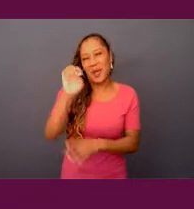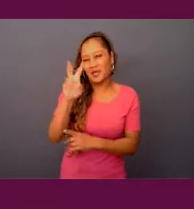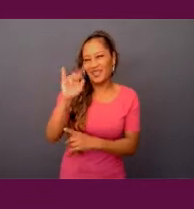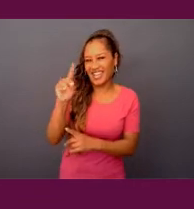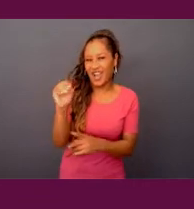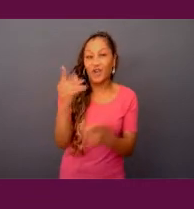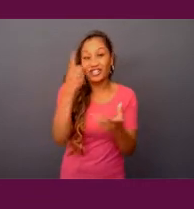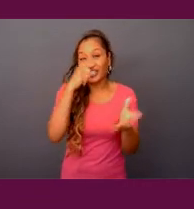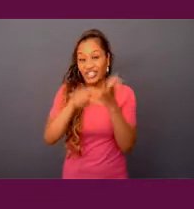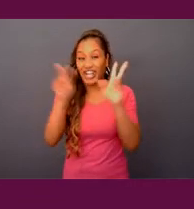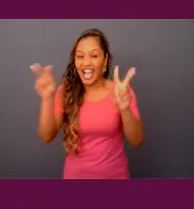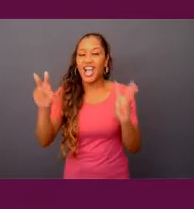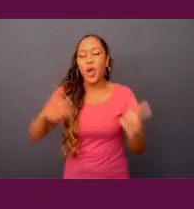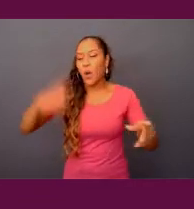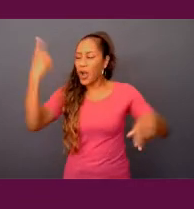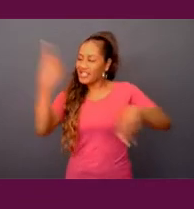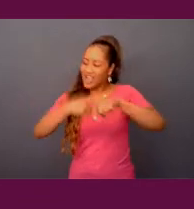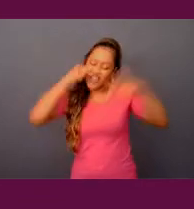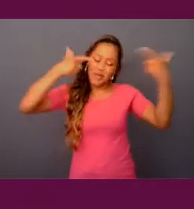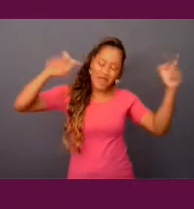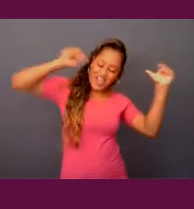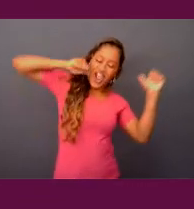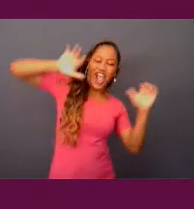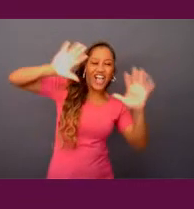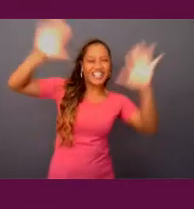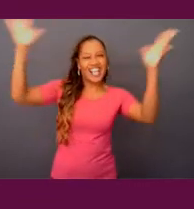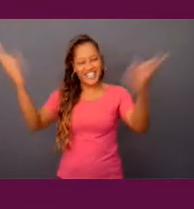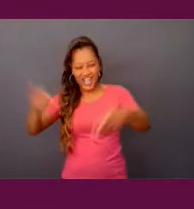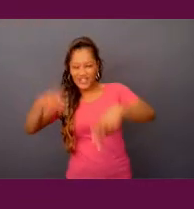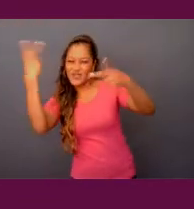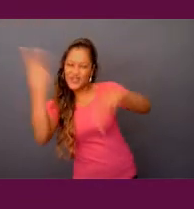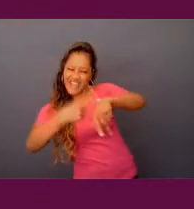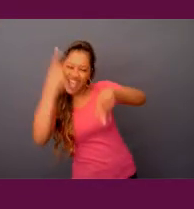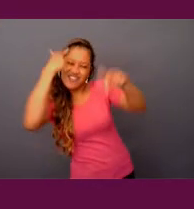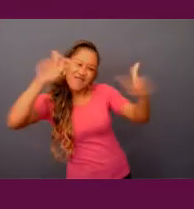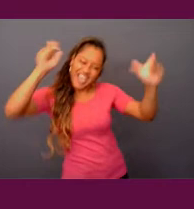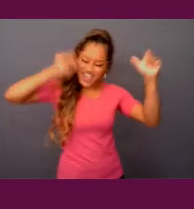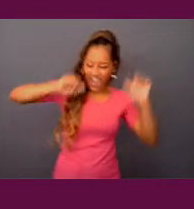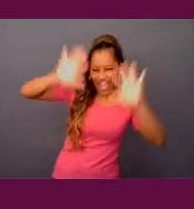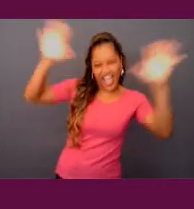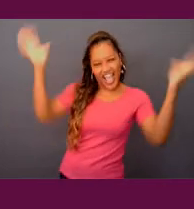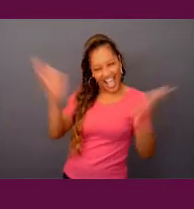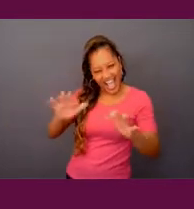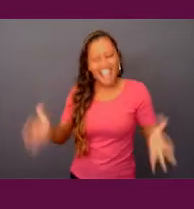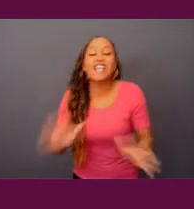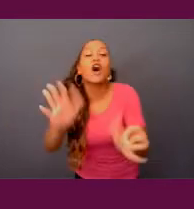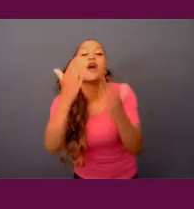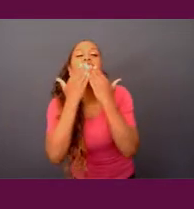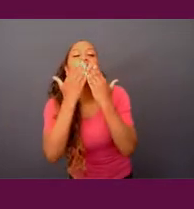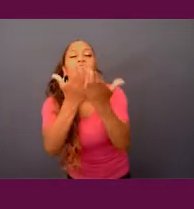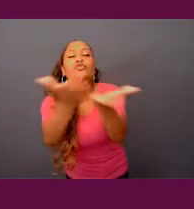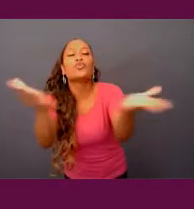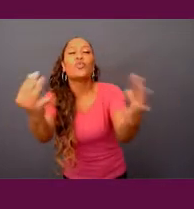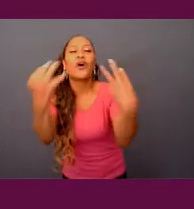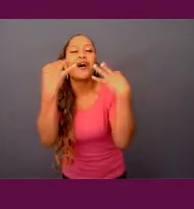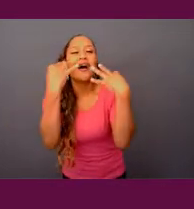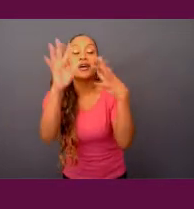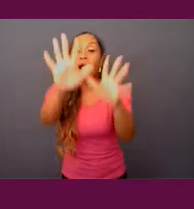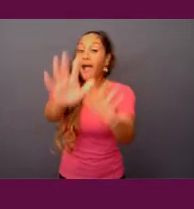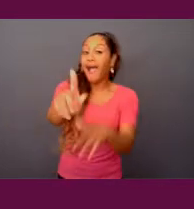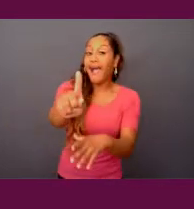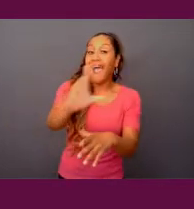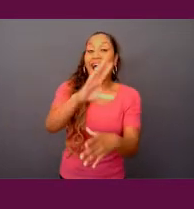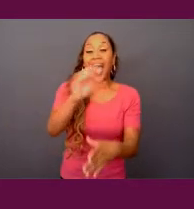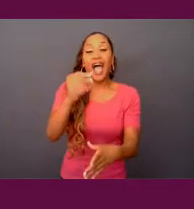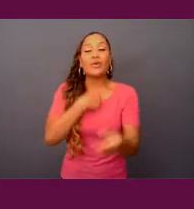out. One time for the big girls, two times for the big girls. Thank you all for watching. And we see